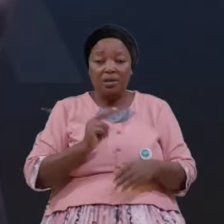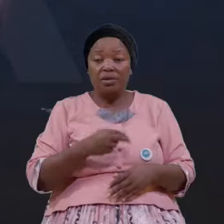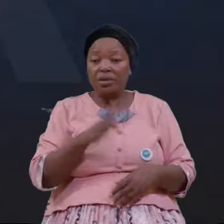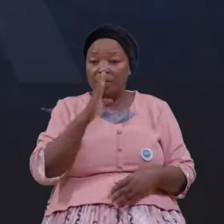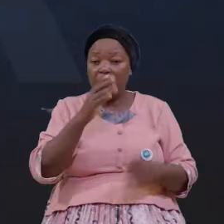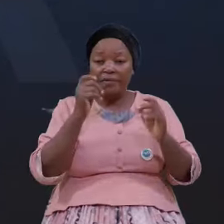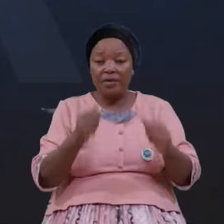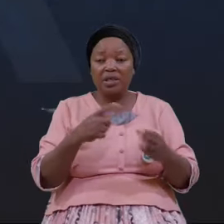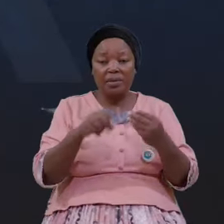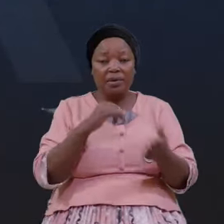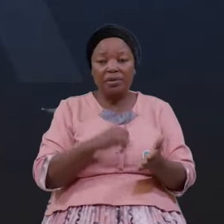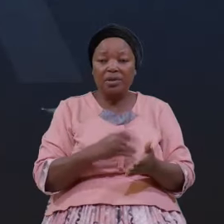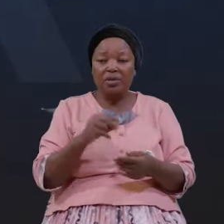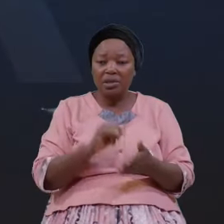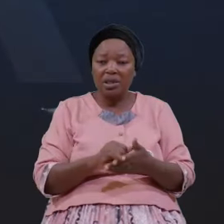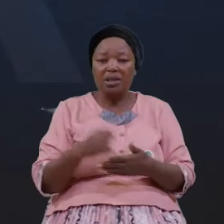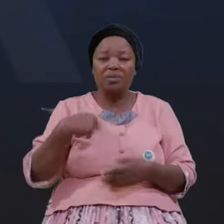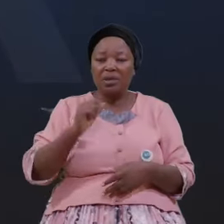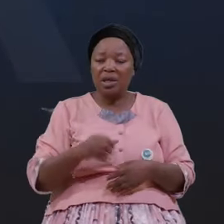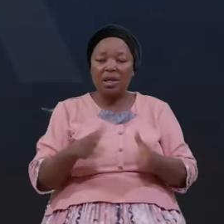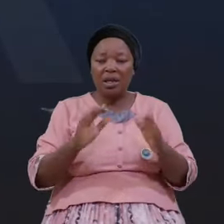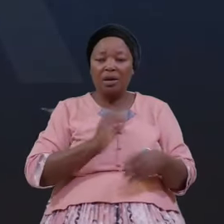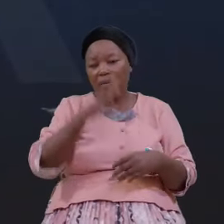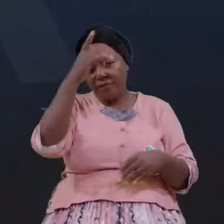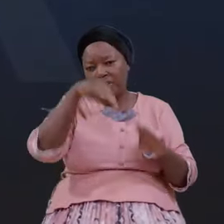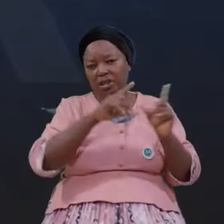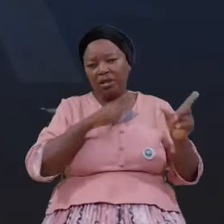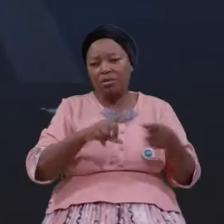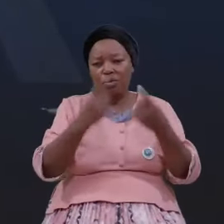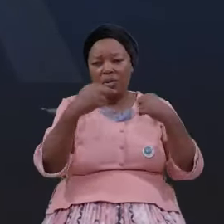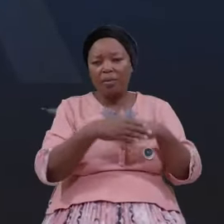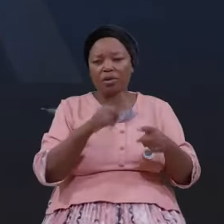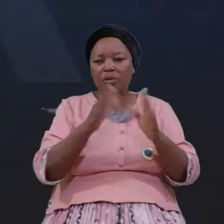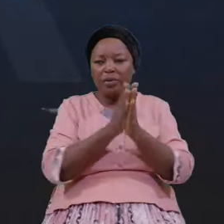our strength, wisdom, skill.